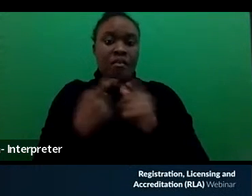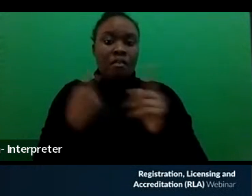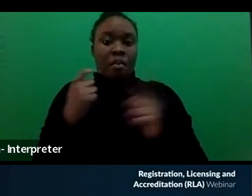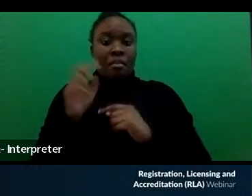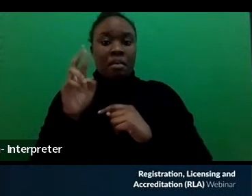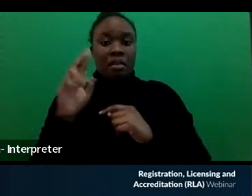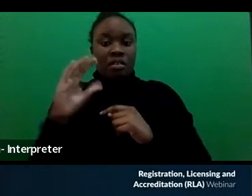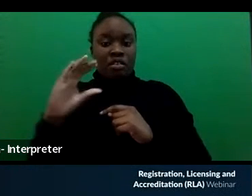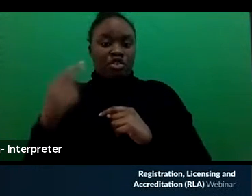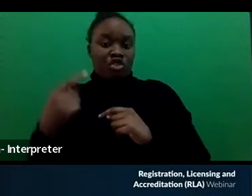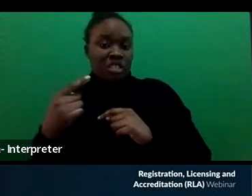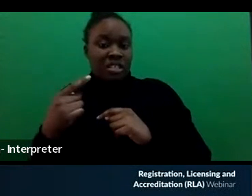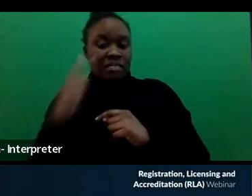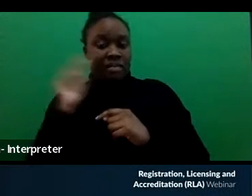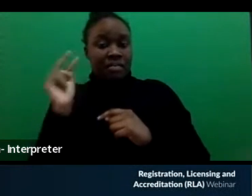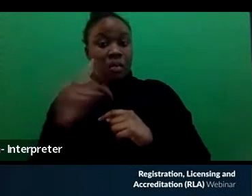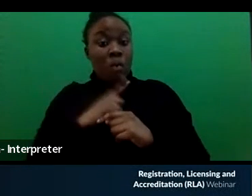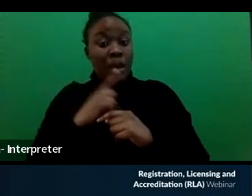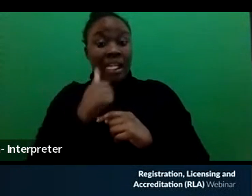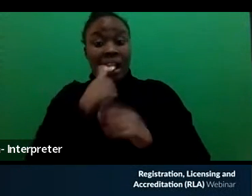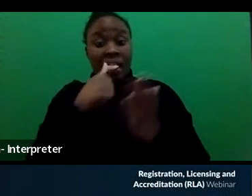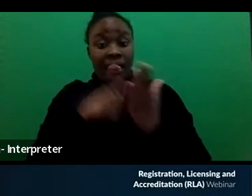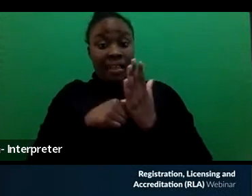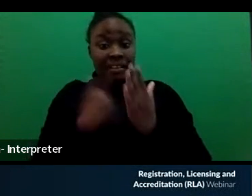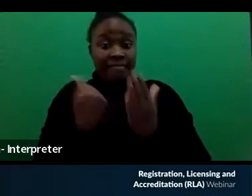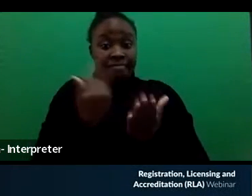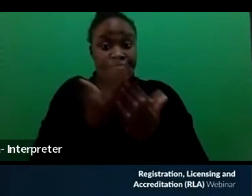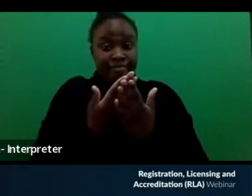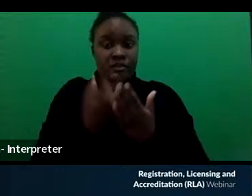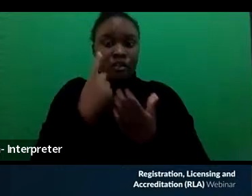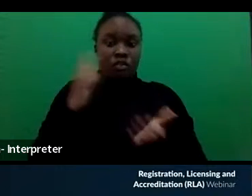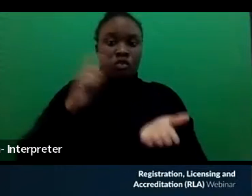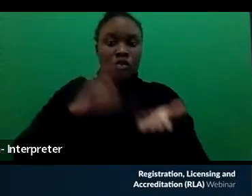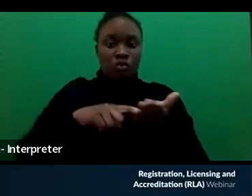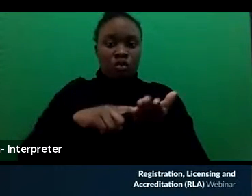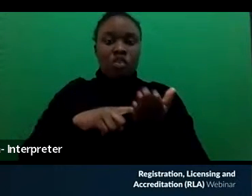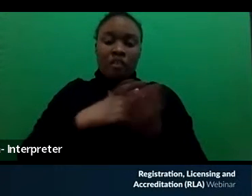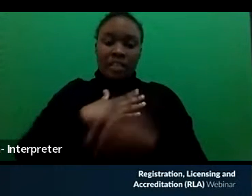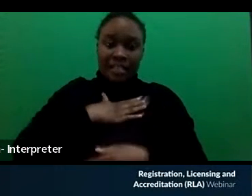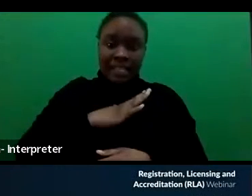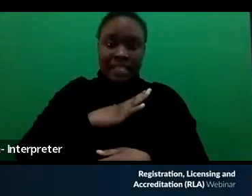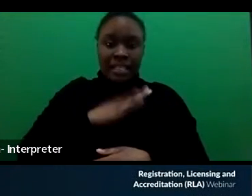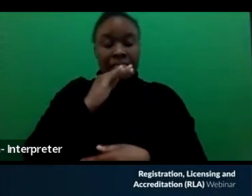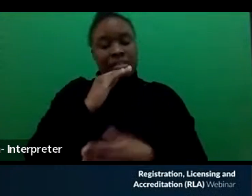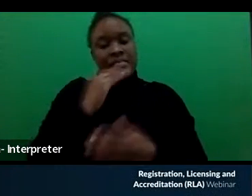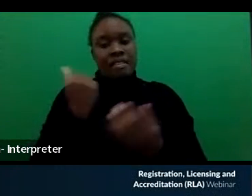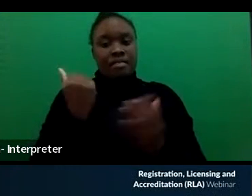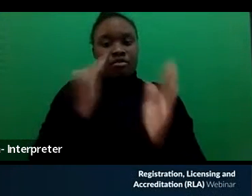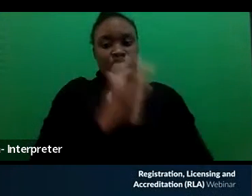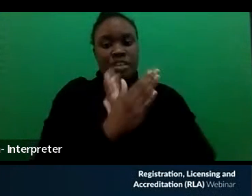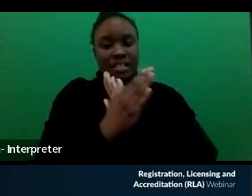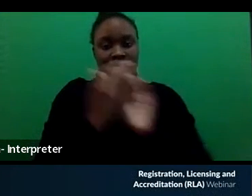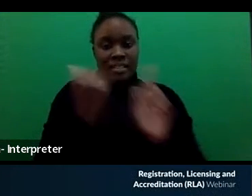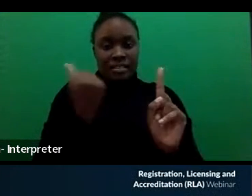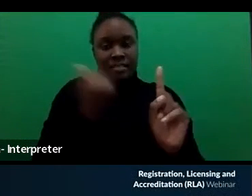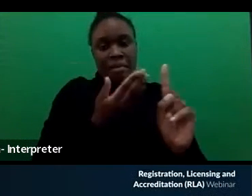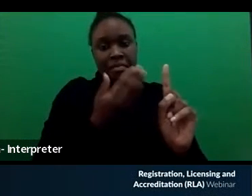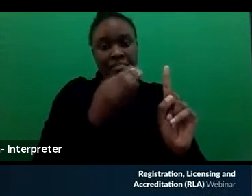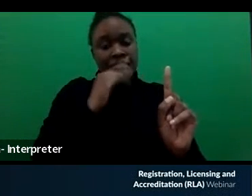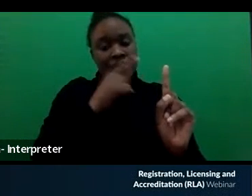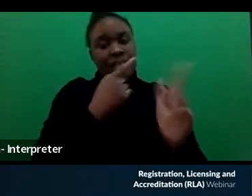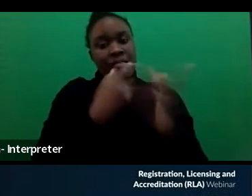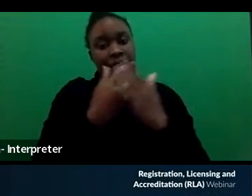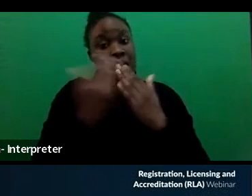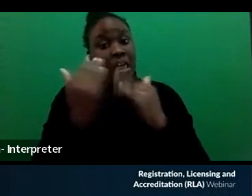when the notice of intent are sent to them, then it will be directed to them, and they will be in a position to pay